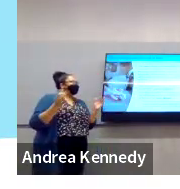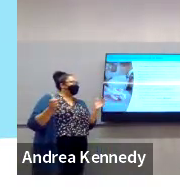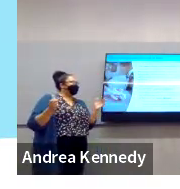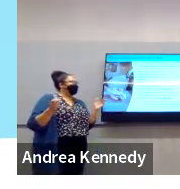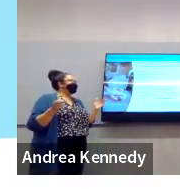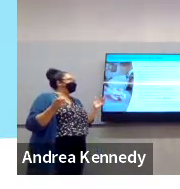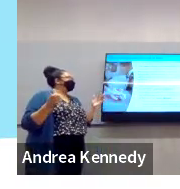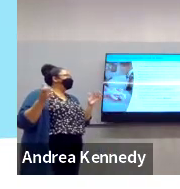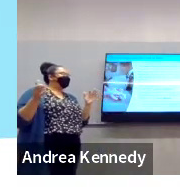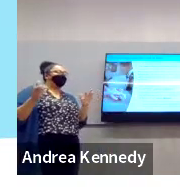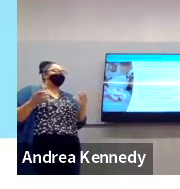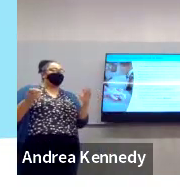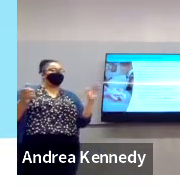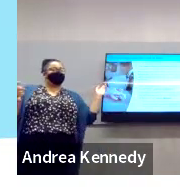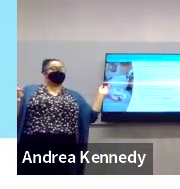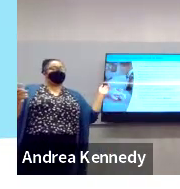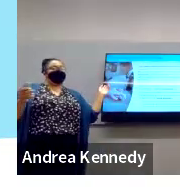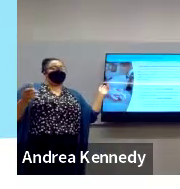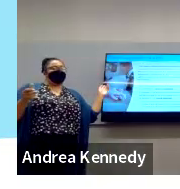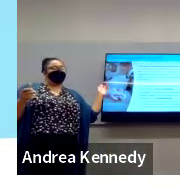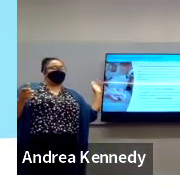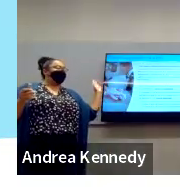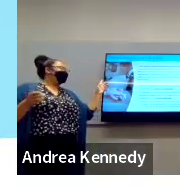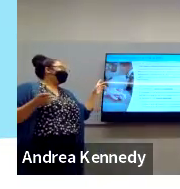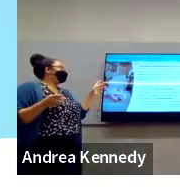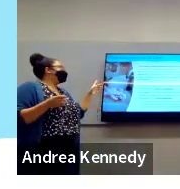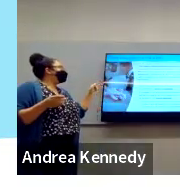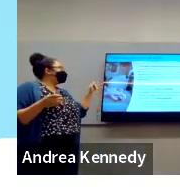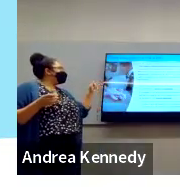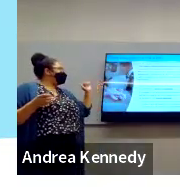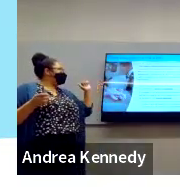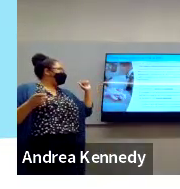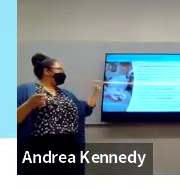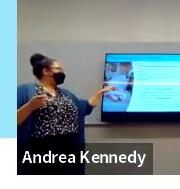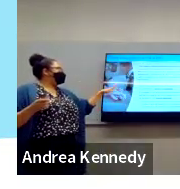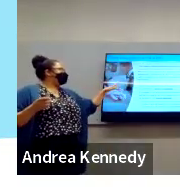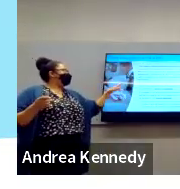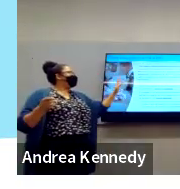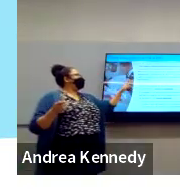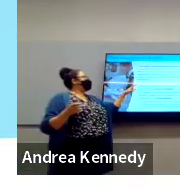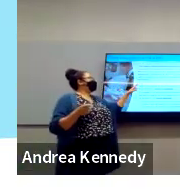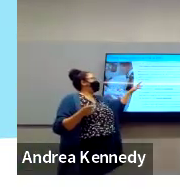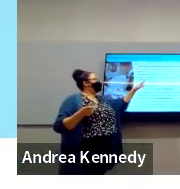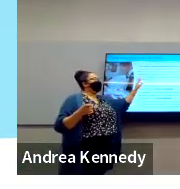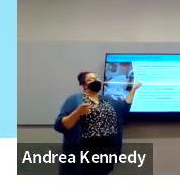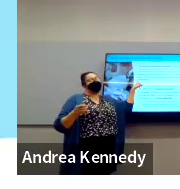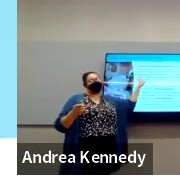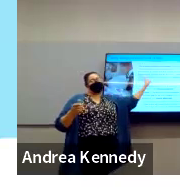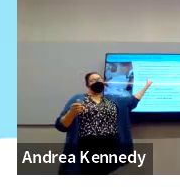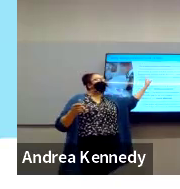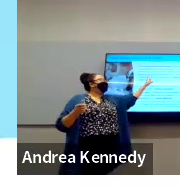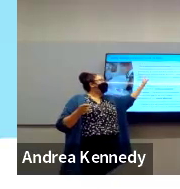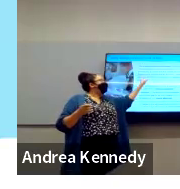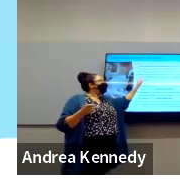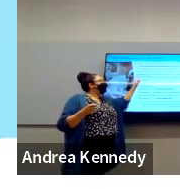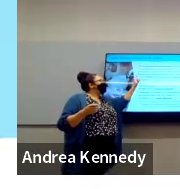the utilities paid by each unit between July 1st, 2023 and June 30th, 2024. That's